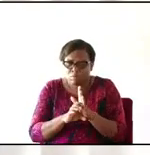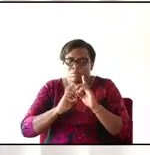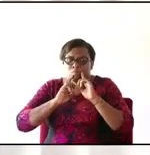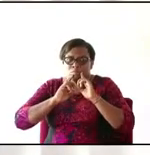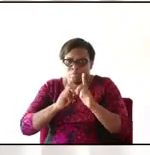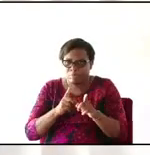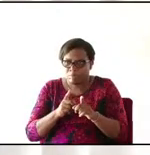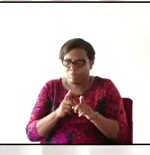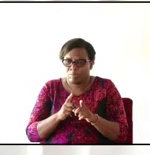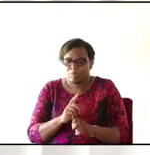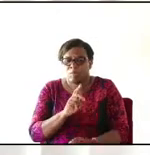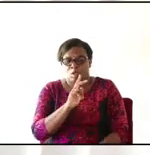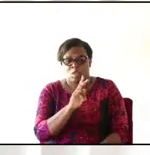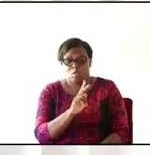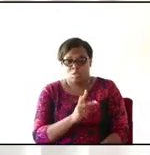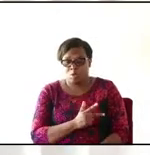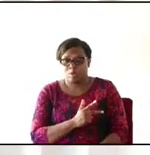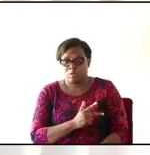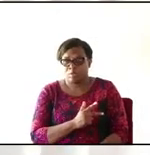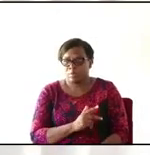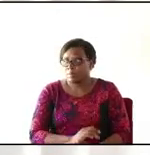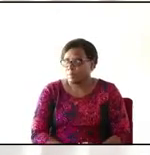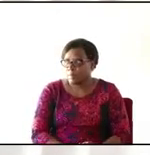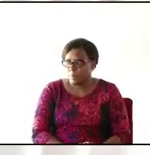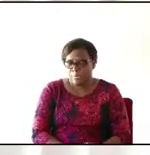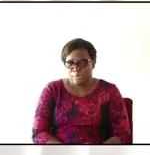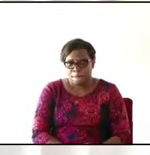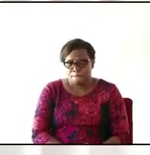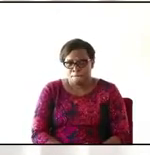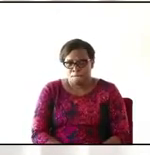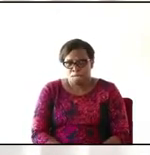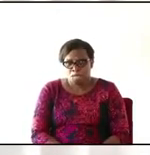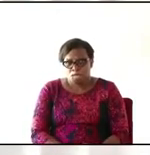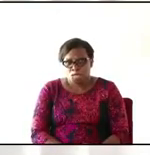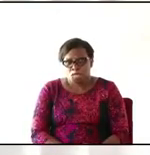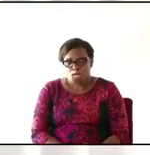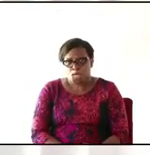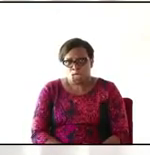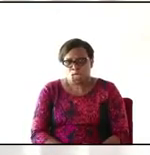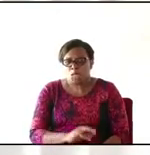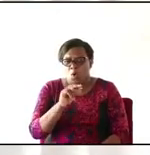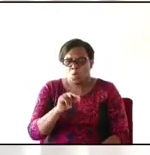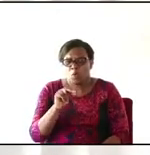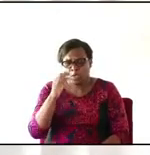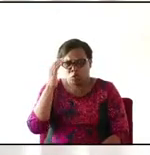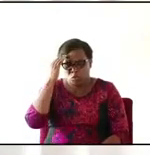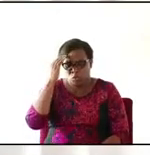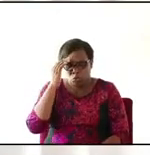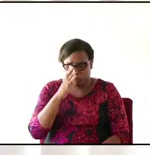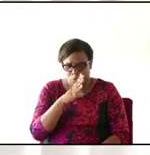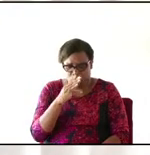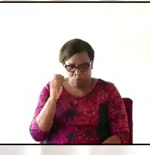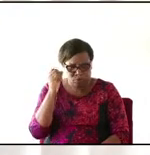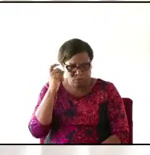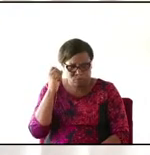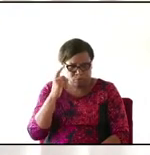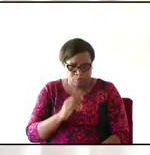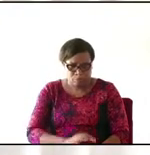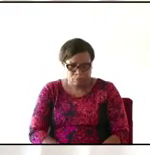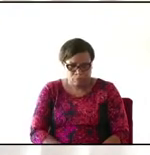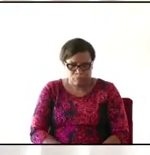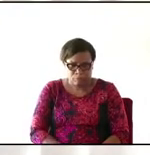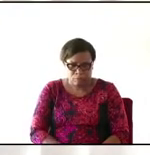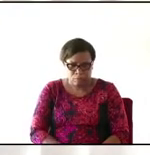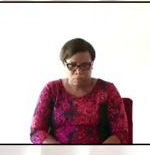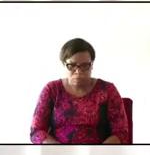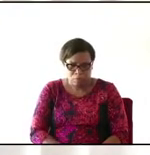But there's a third thing about the go concept that we need to highlight. It is what we find